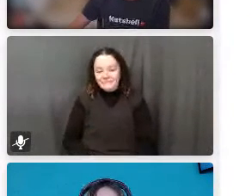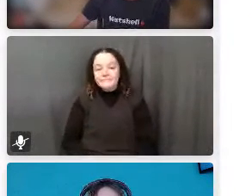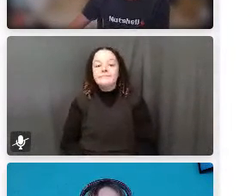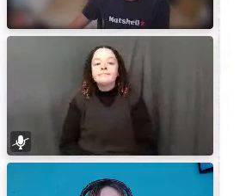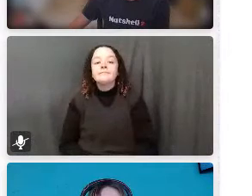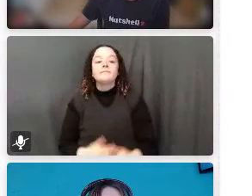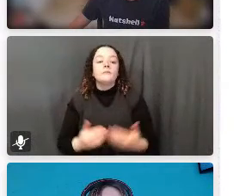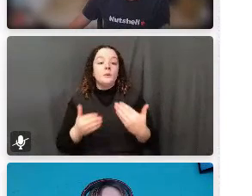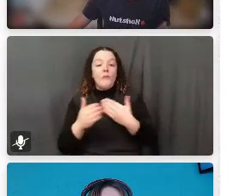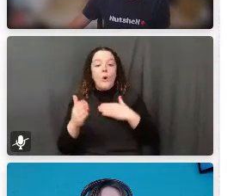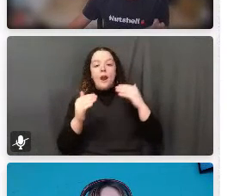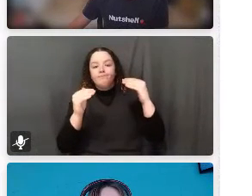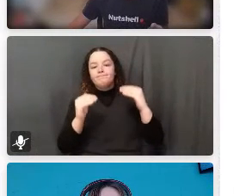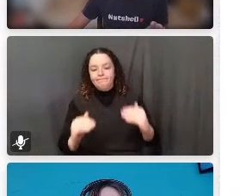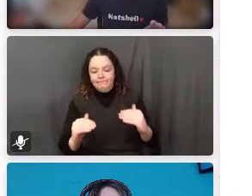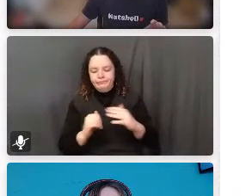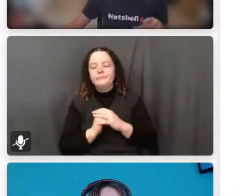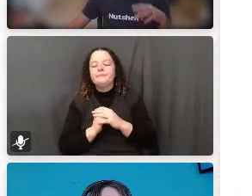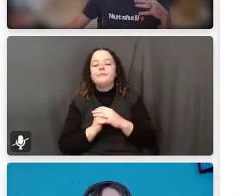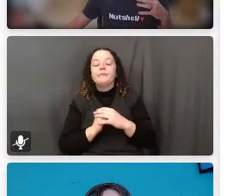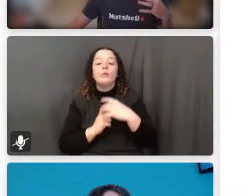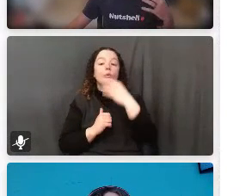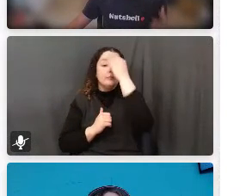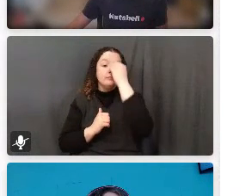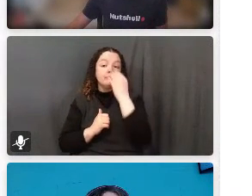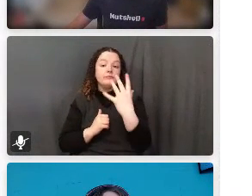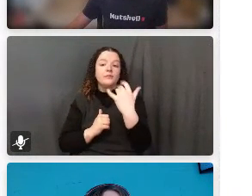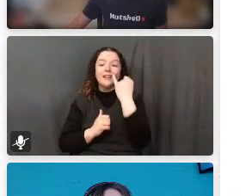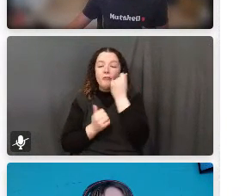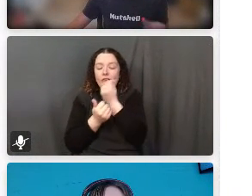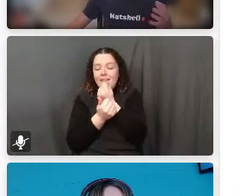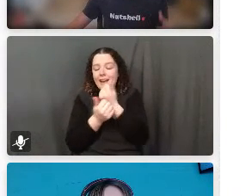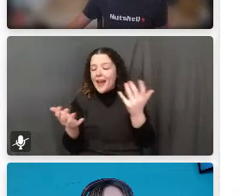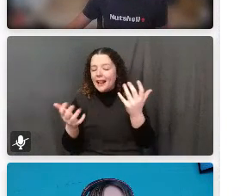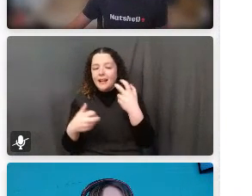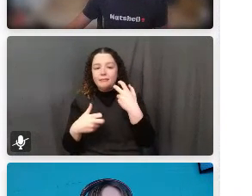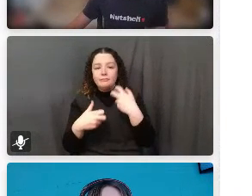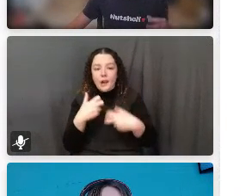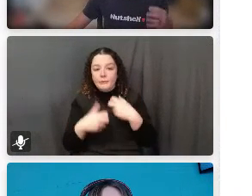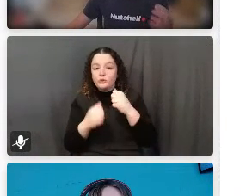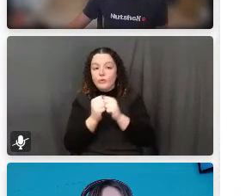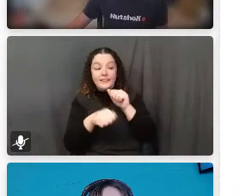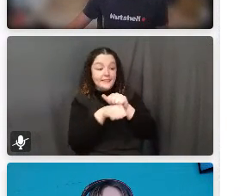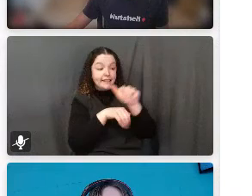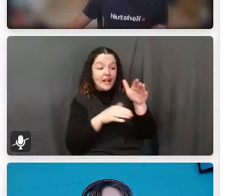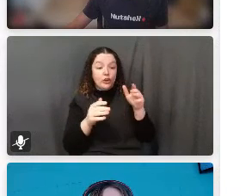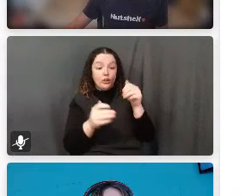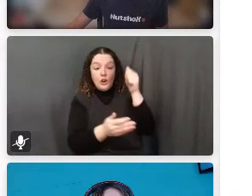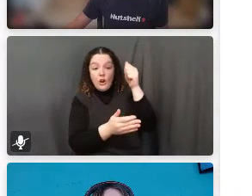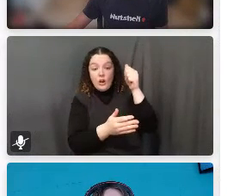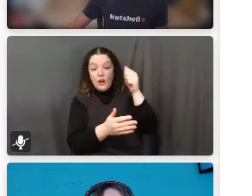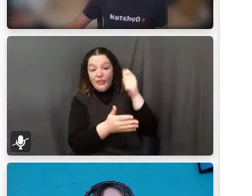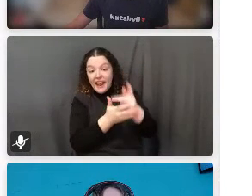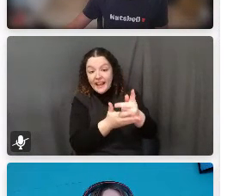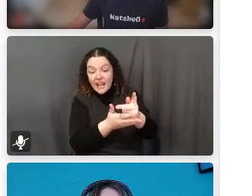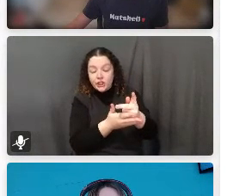Before I jump into the next slide, too, I will say if you have any issues with the sender authentication, so with DKIM, SPF, and